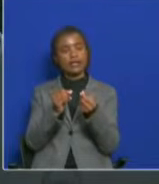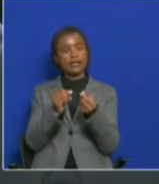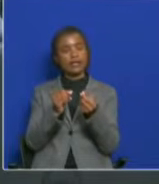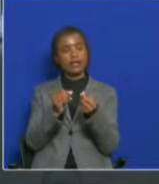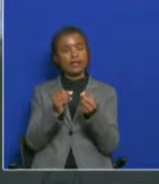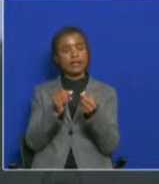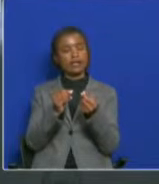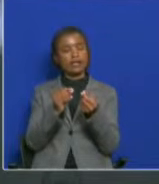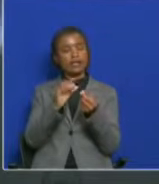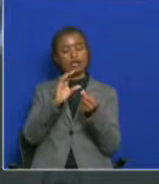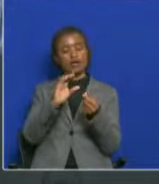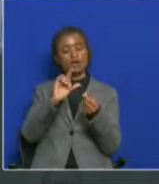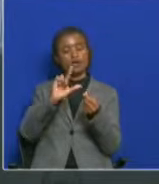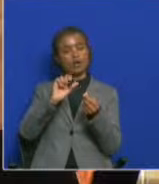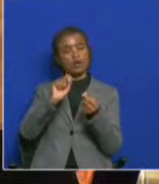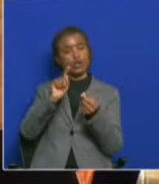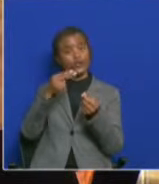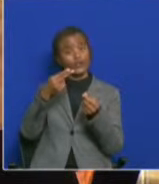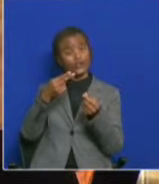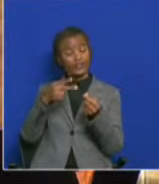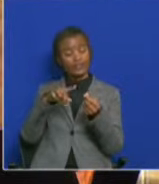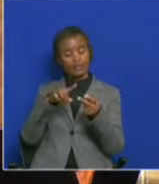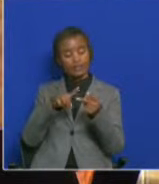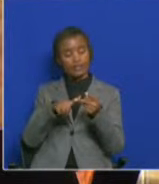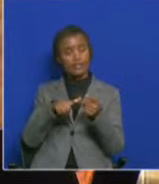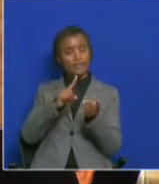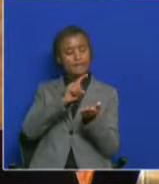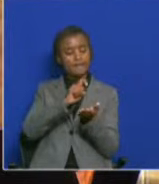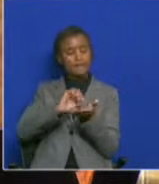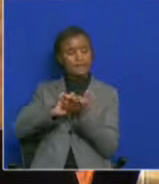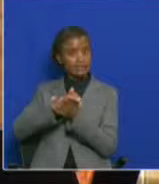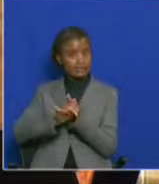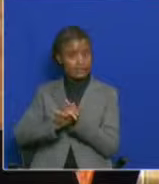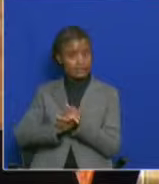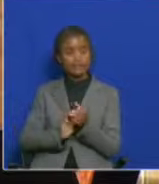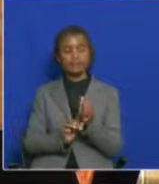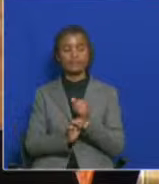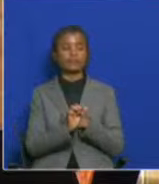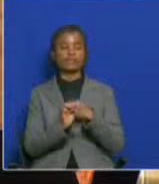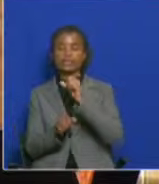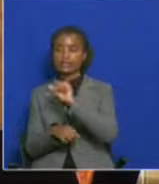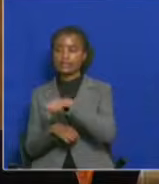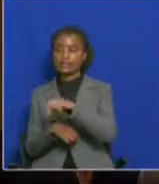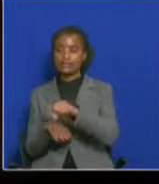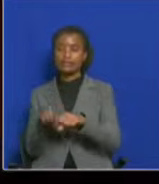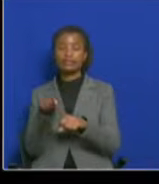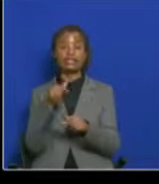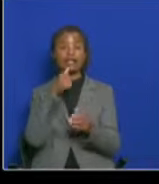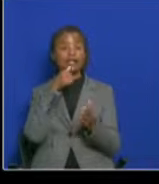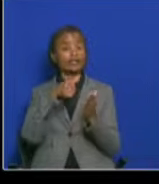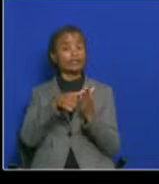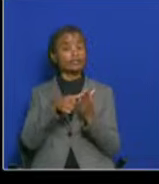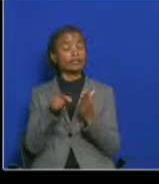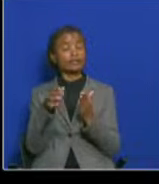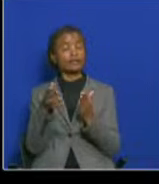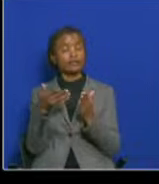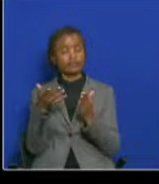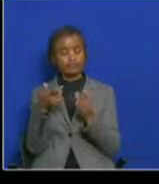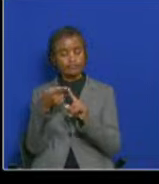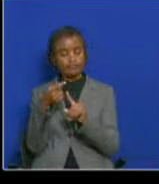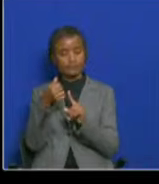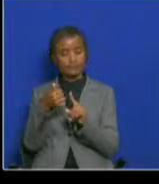That letter, as I said, was by the Divisional Commissioner, Lieutenant General Ritt. He